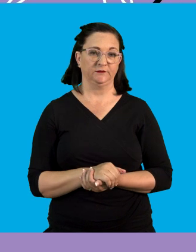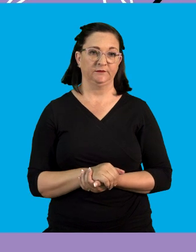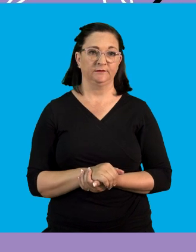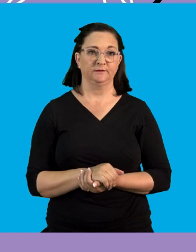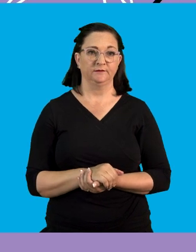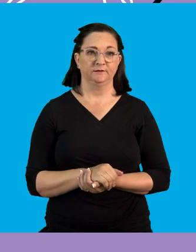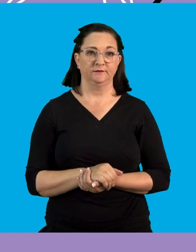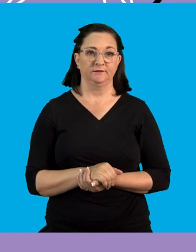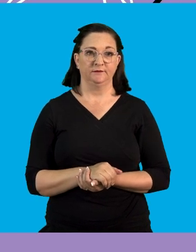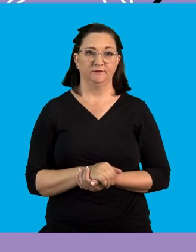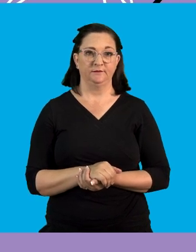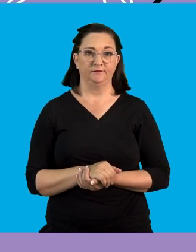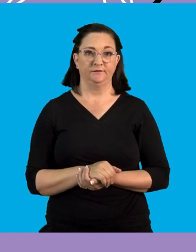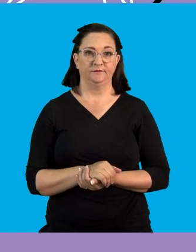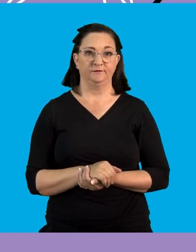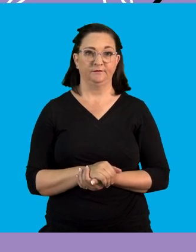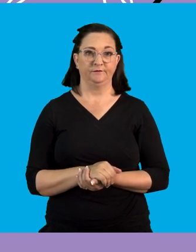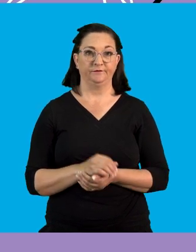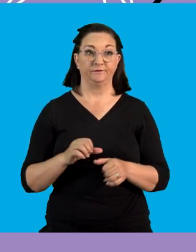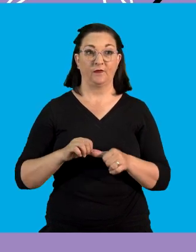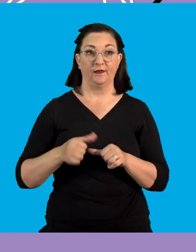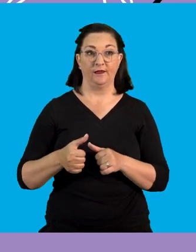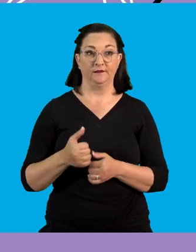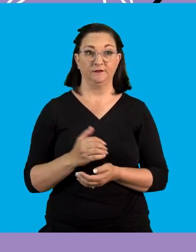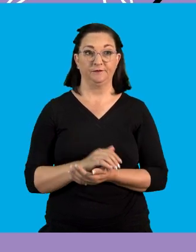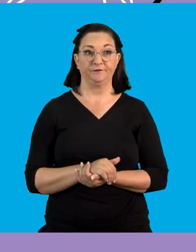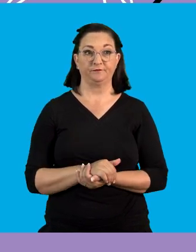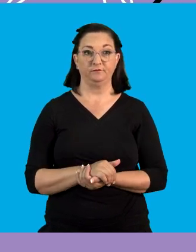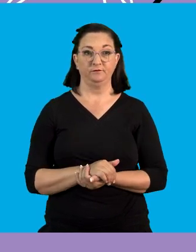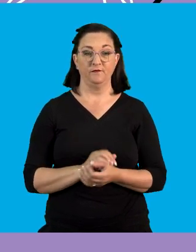will be equal to 900 degrees.